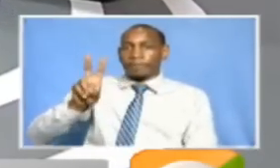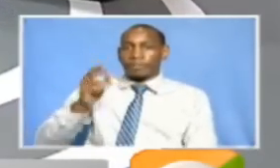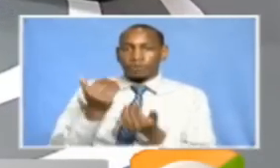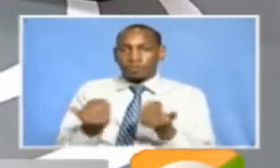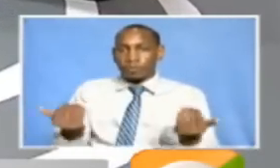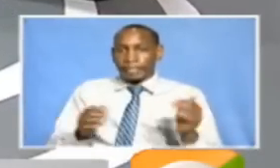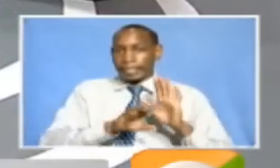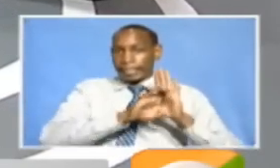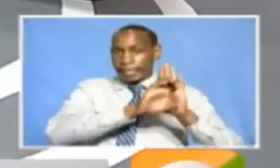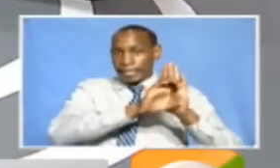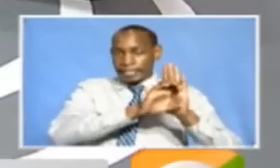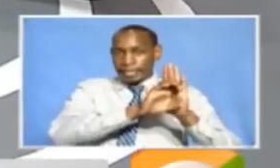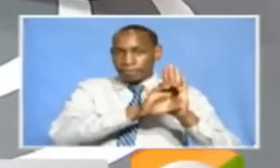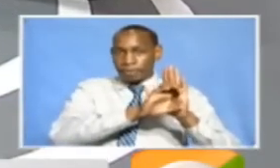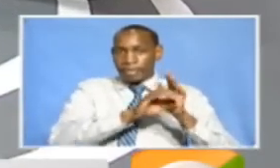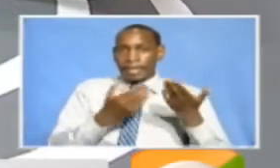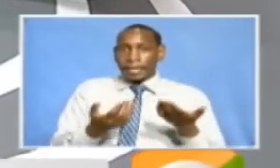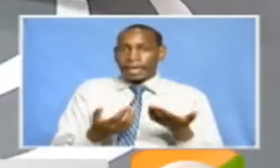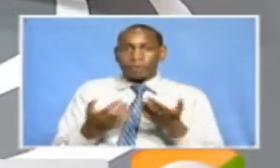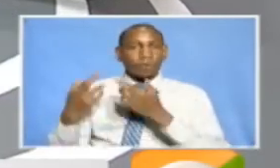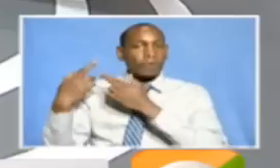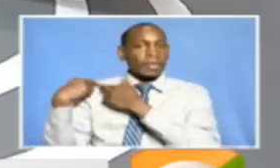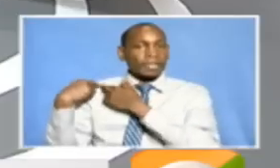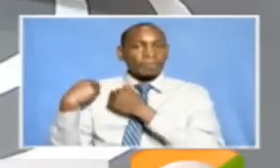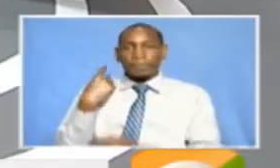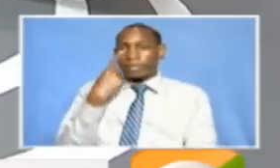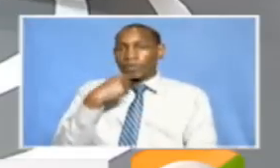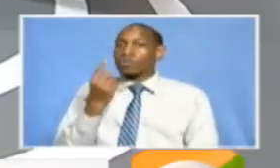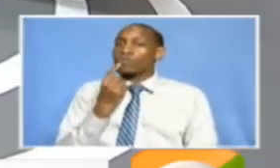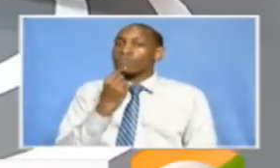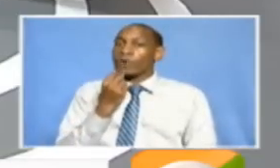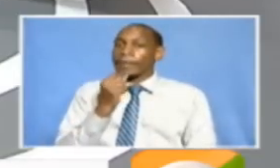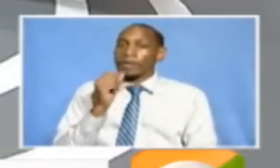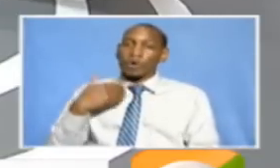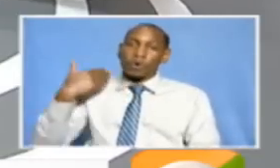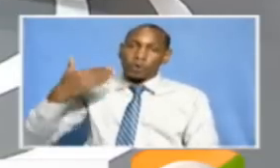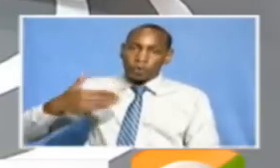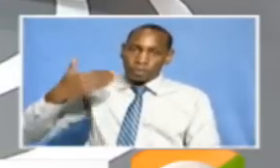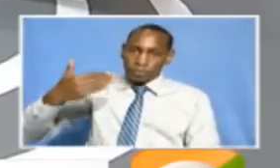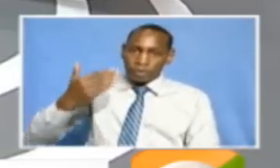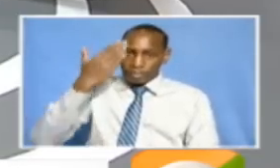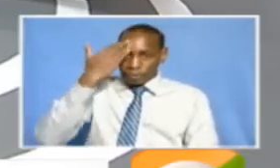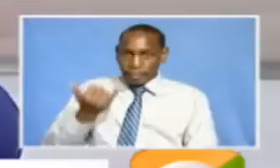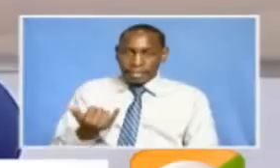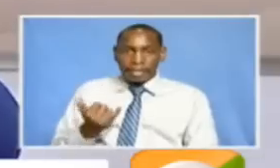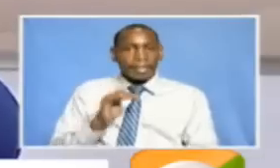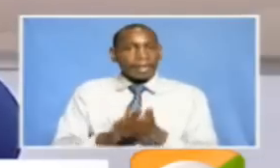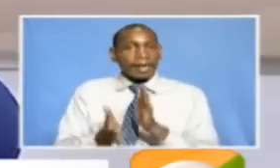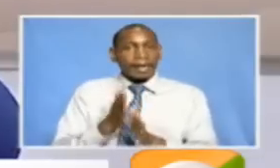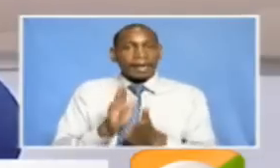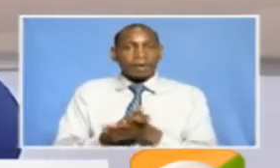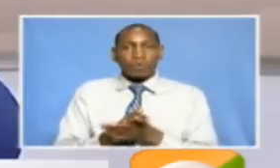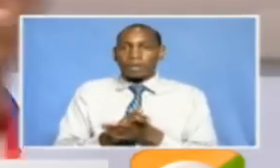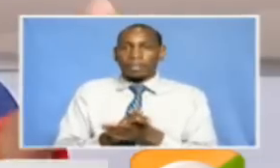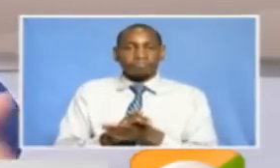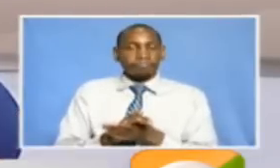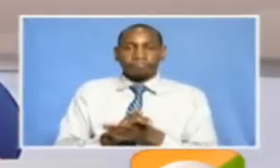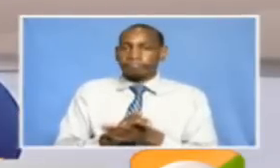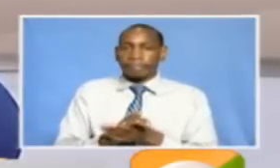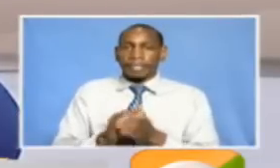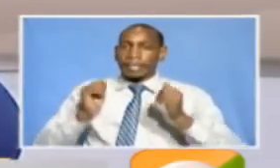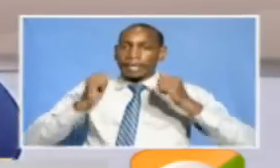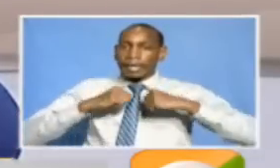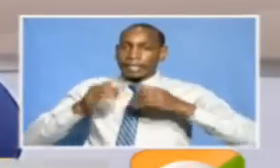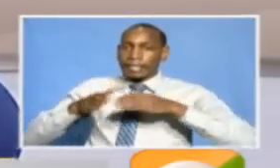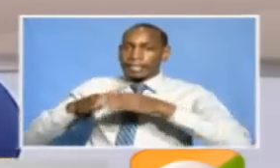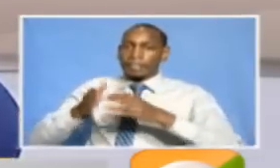for instance, the burden falls on the boy many times because there's no such thing as consensual sex between